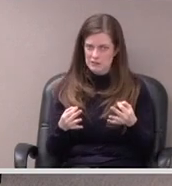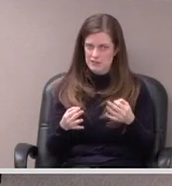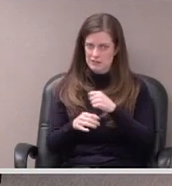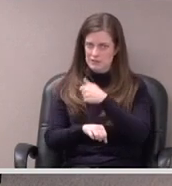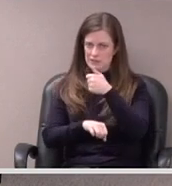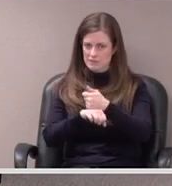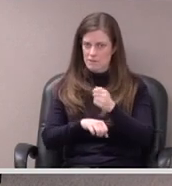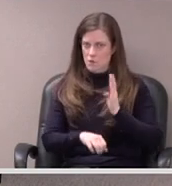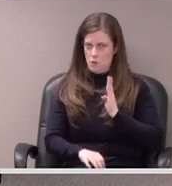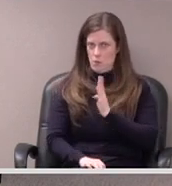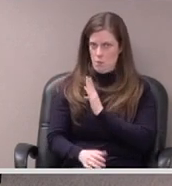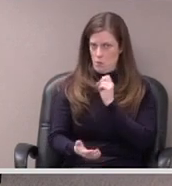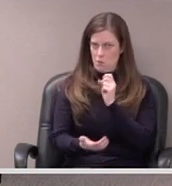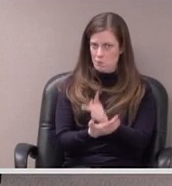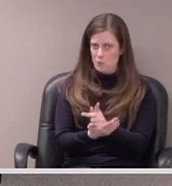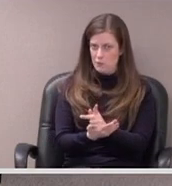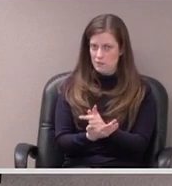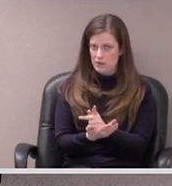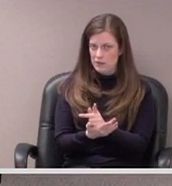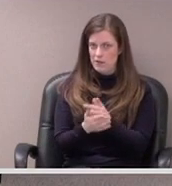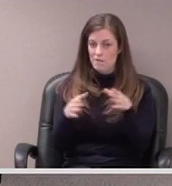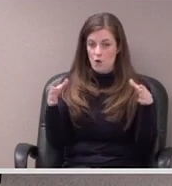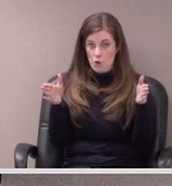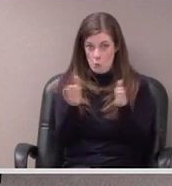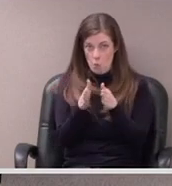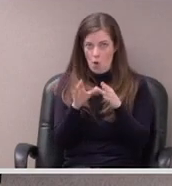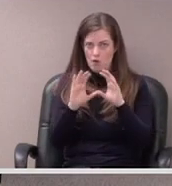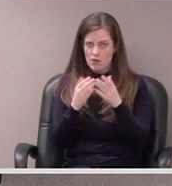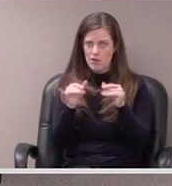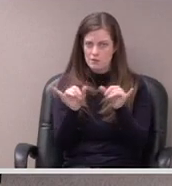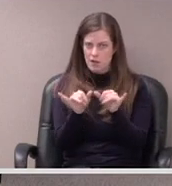the board on approving small class sizes for it.